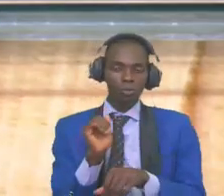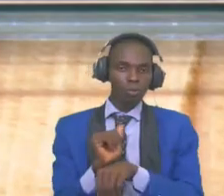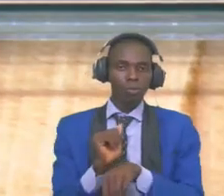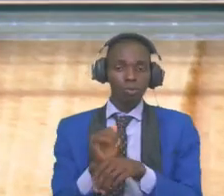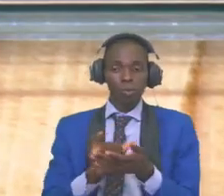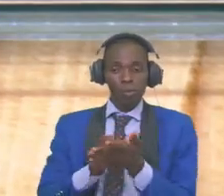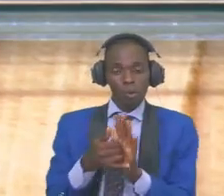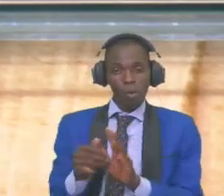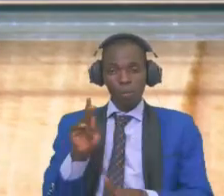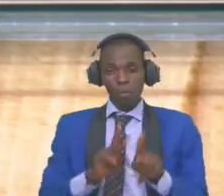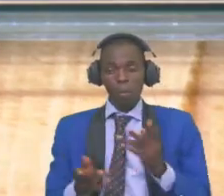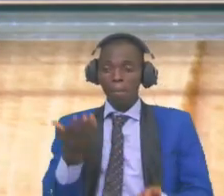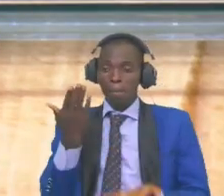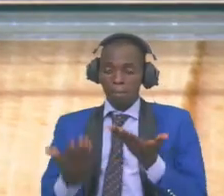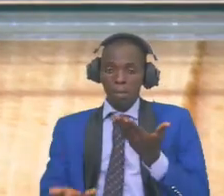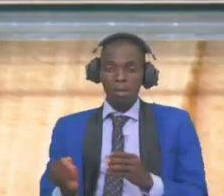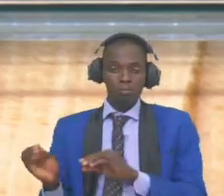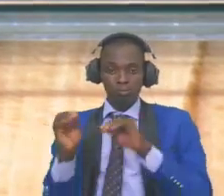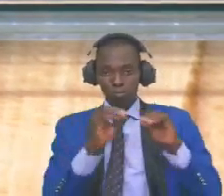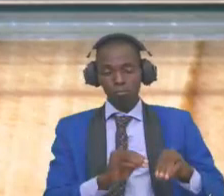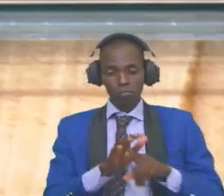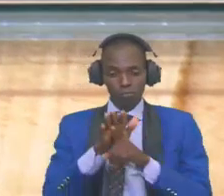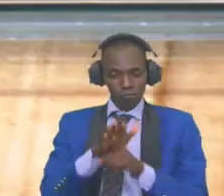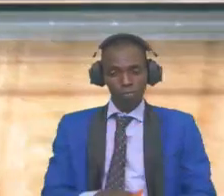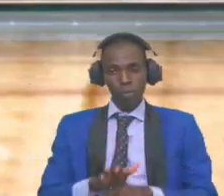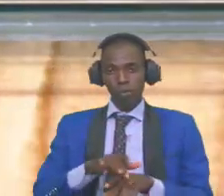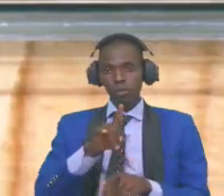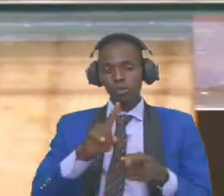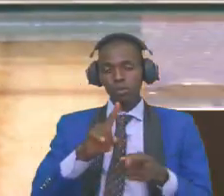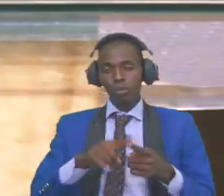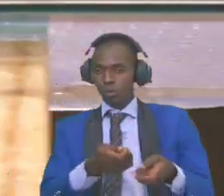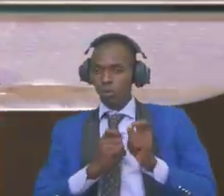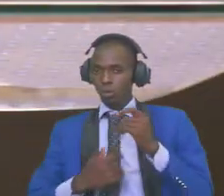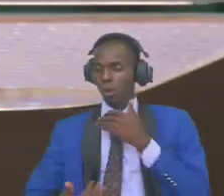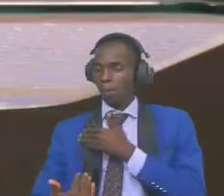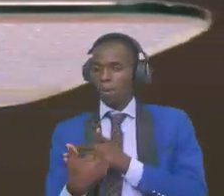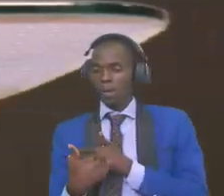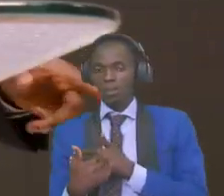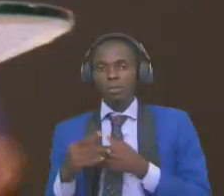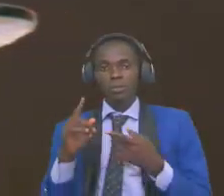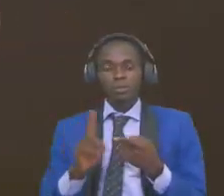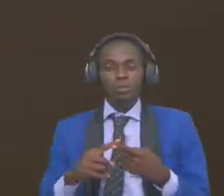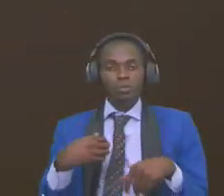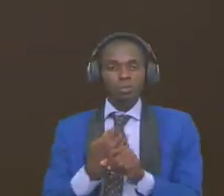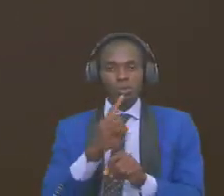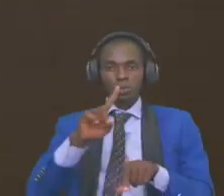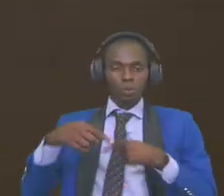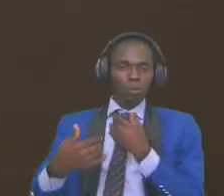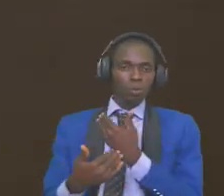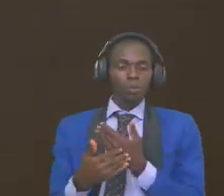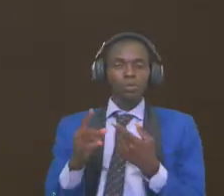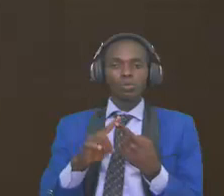people may put pressure on you. They want to draw you back. They want to get you back to